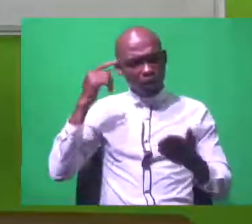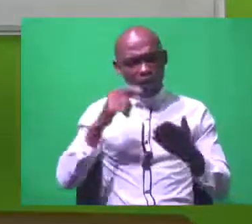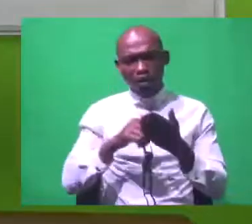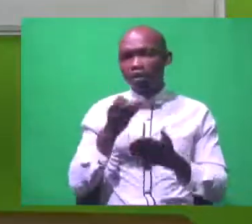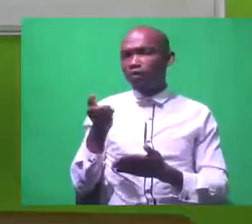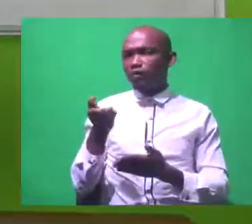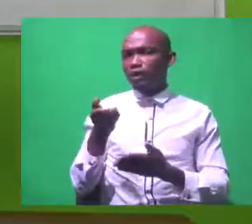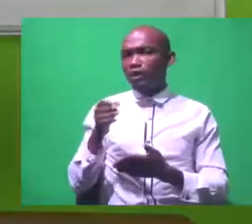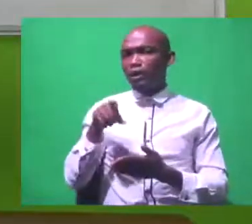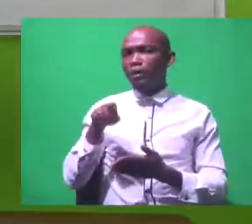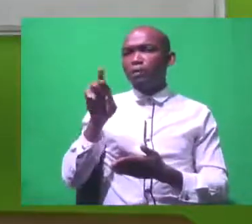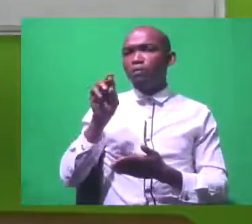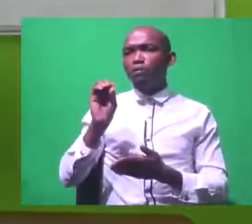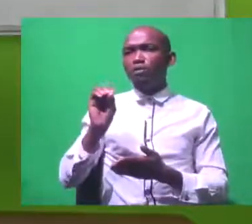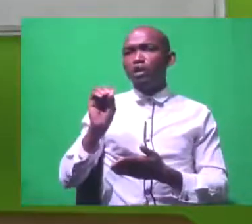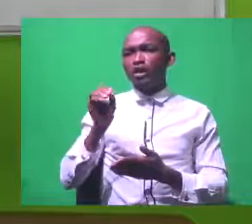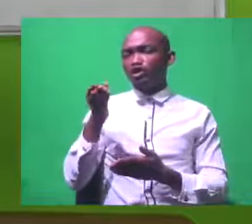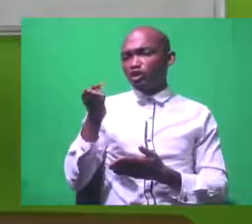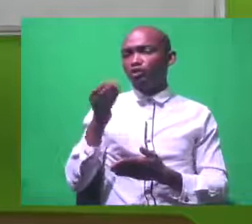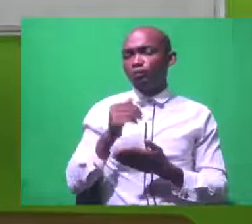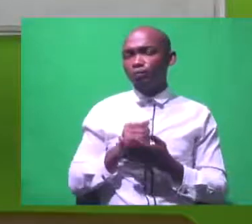Who knows about production?